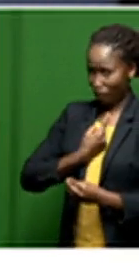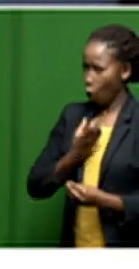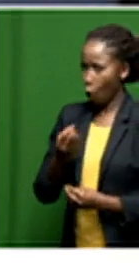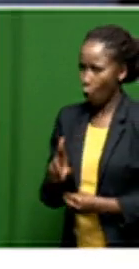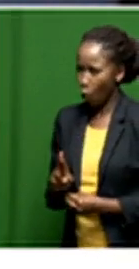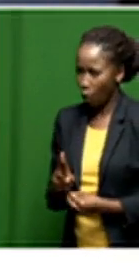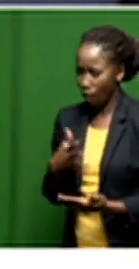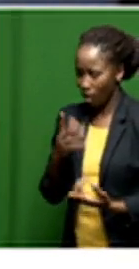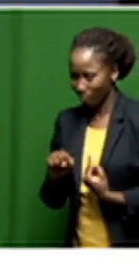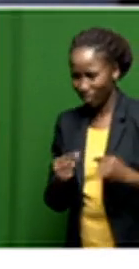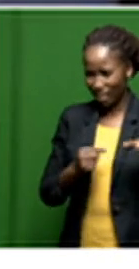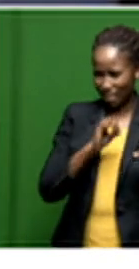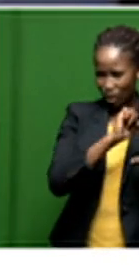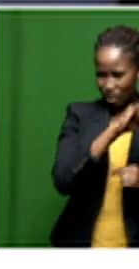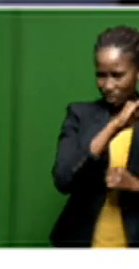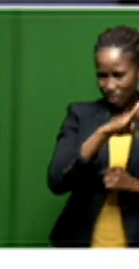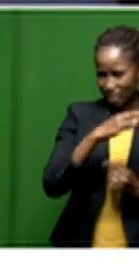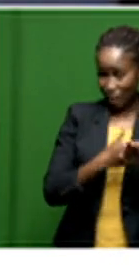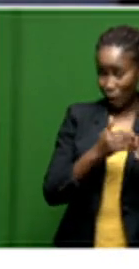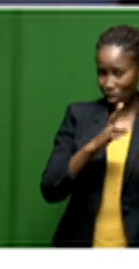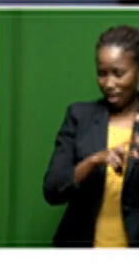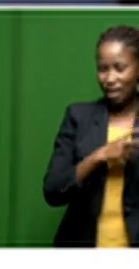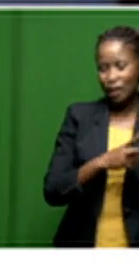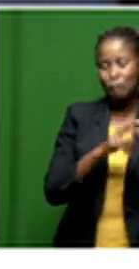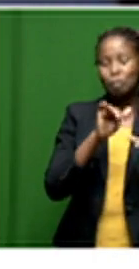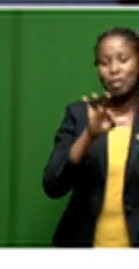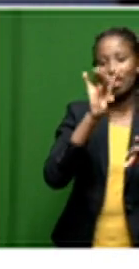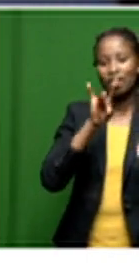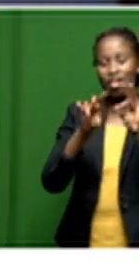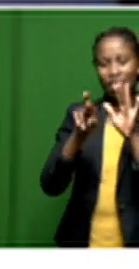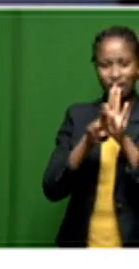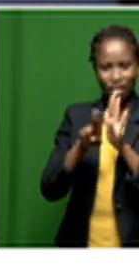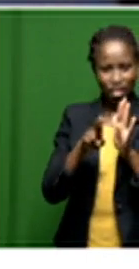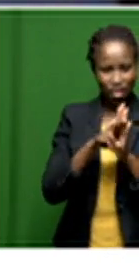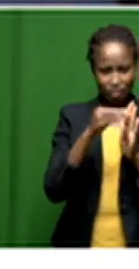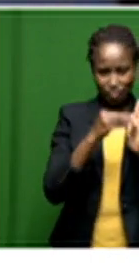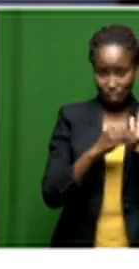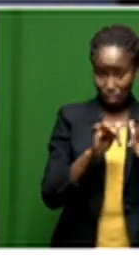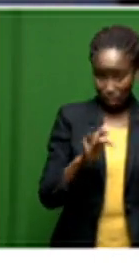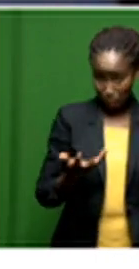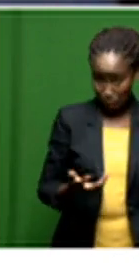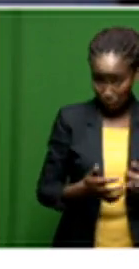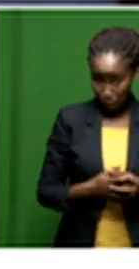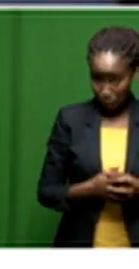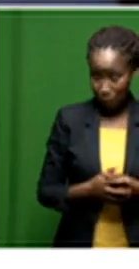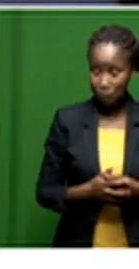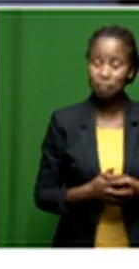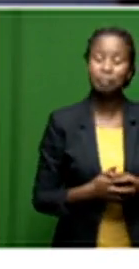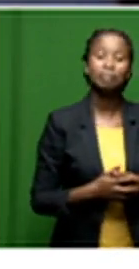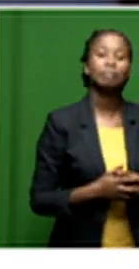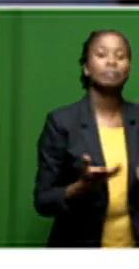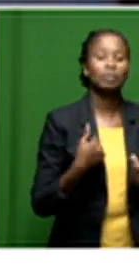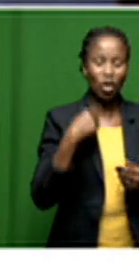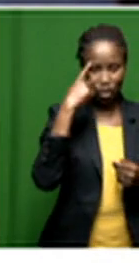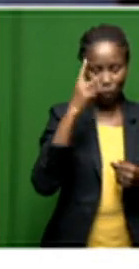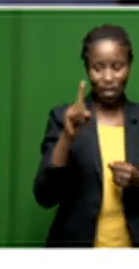in challenging the IEC decision to reopen the candidates list registration system? Well, I think the DA, Leanne, would